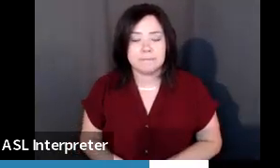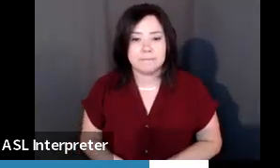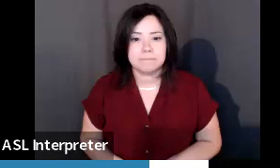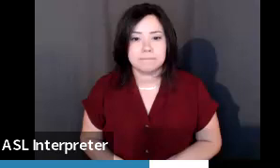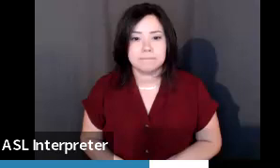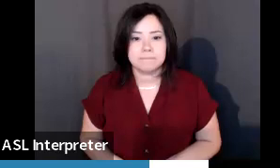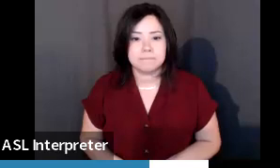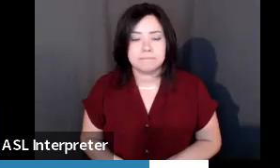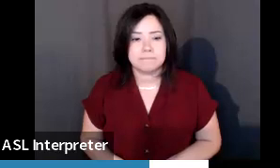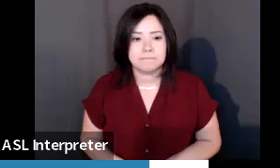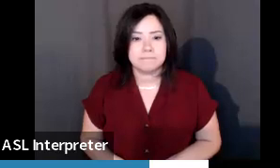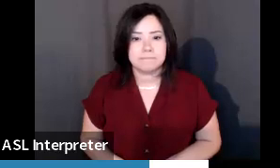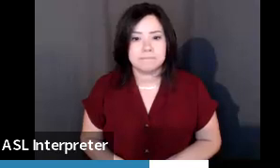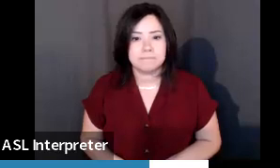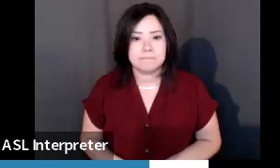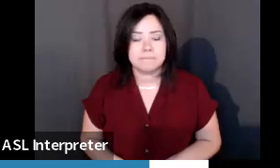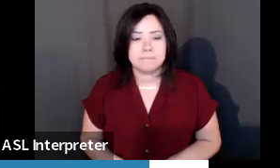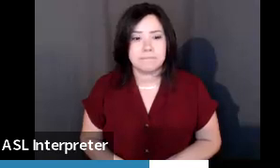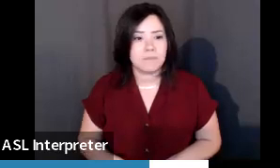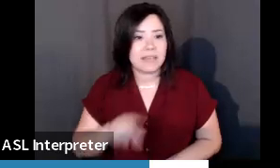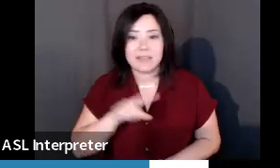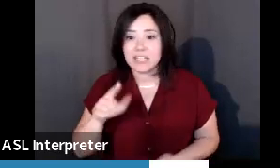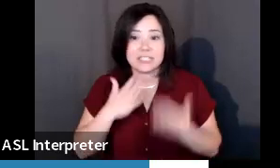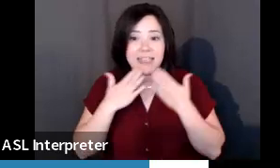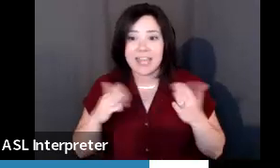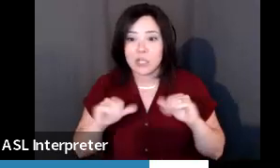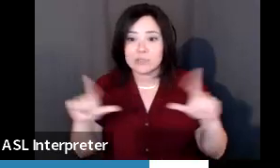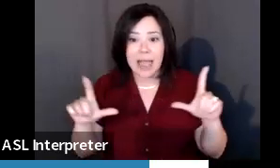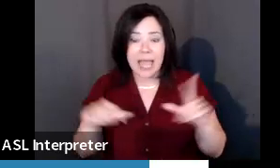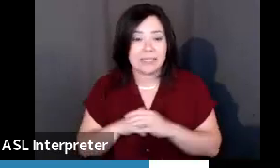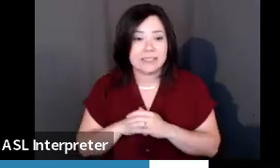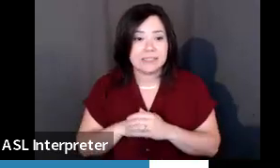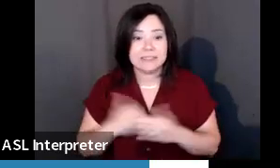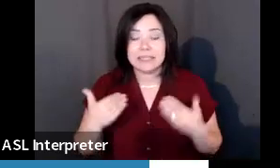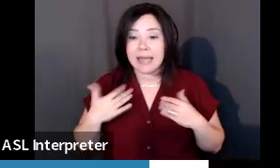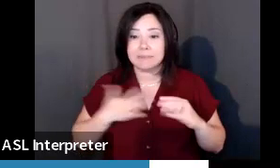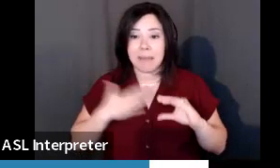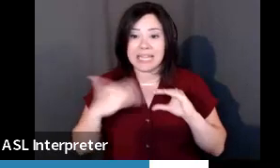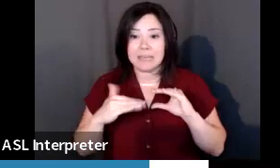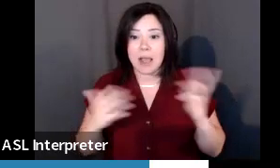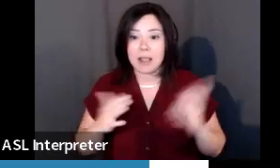And then this is just a thank you slide. And it has my email, and that's